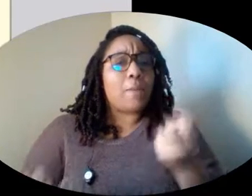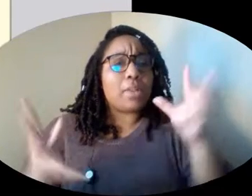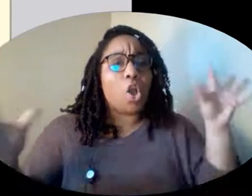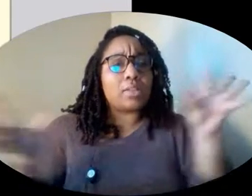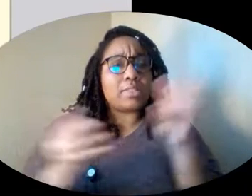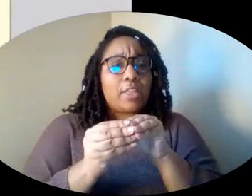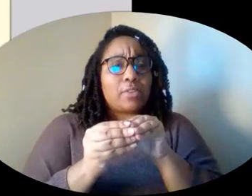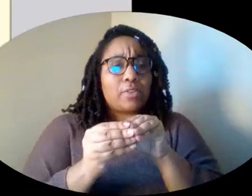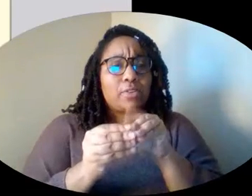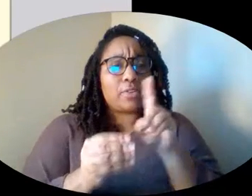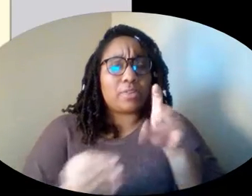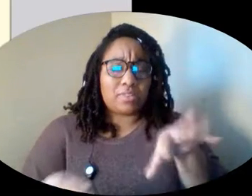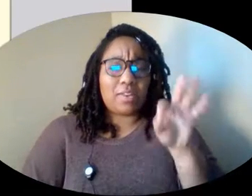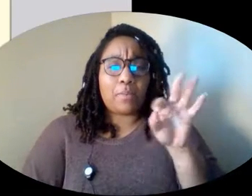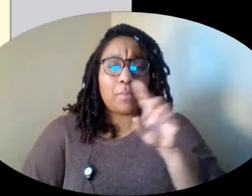find out.